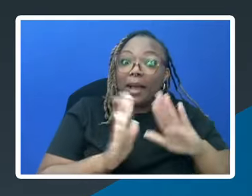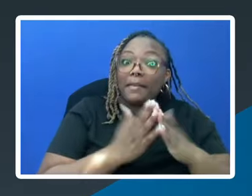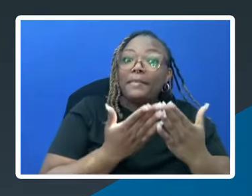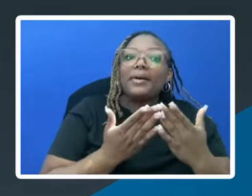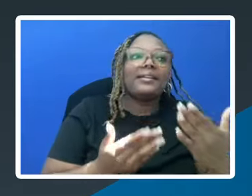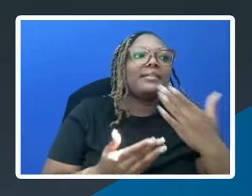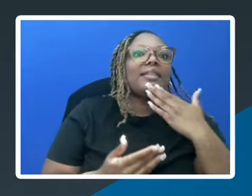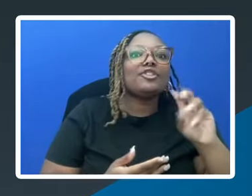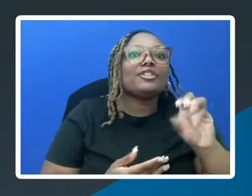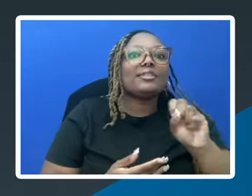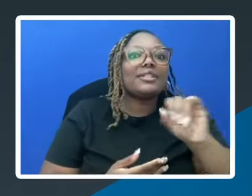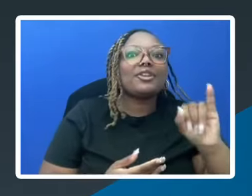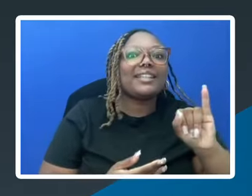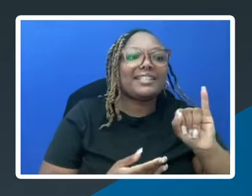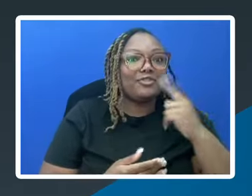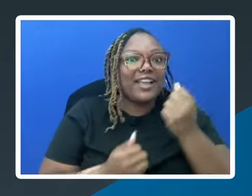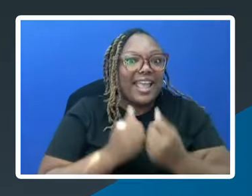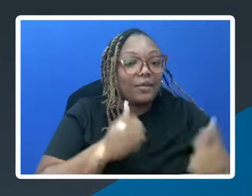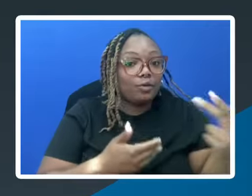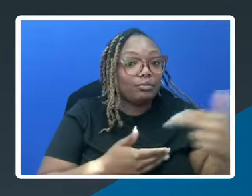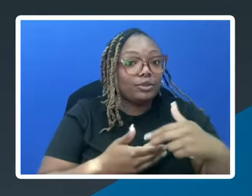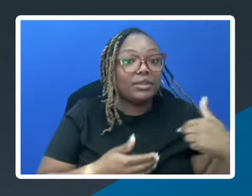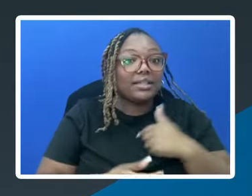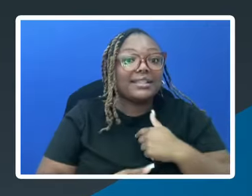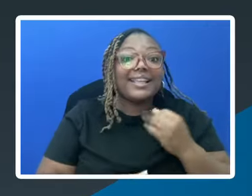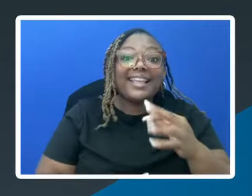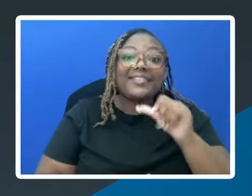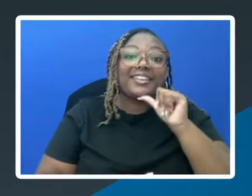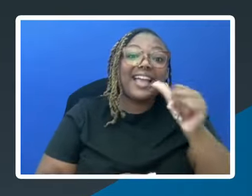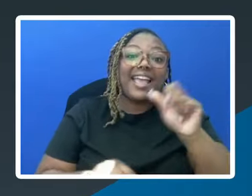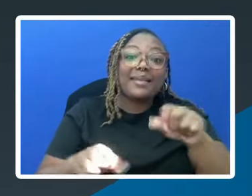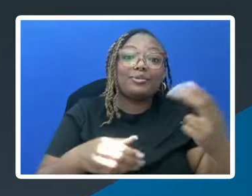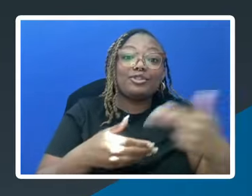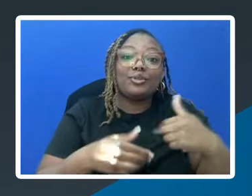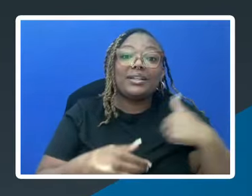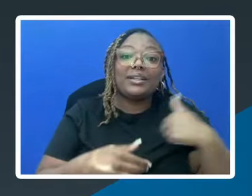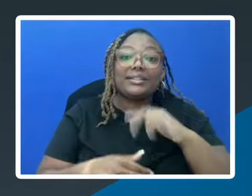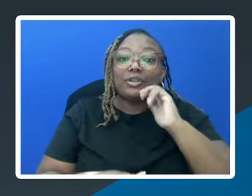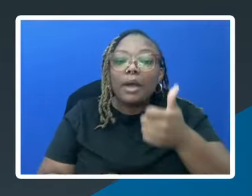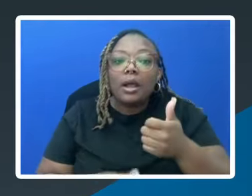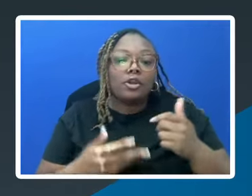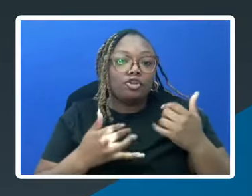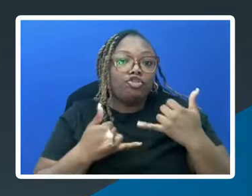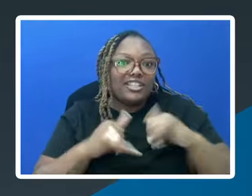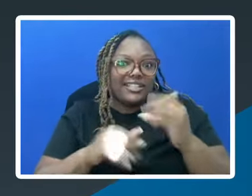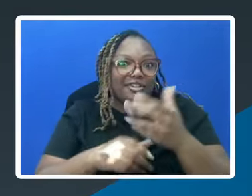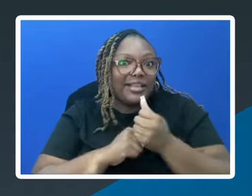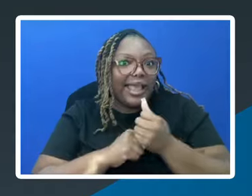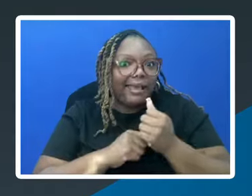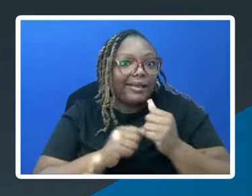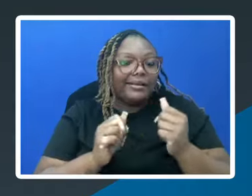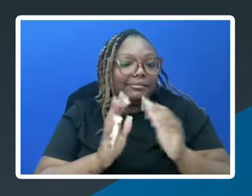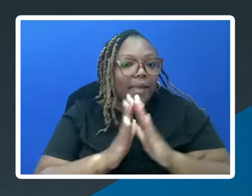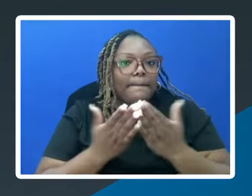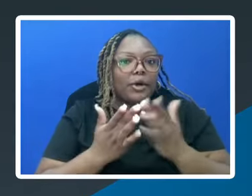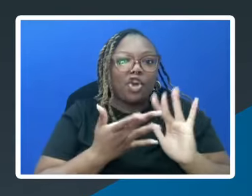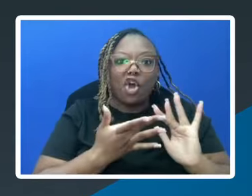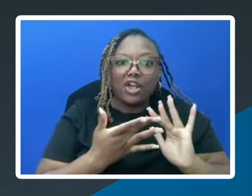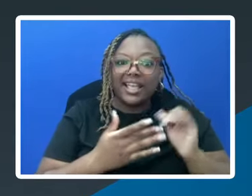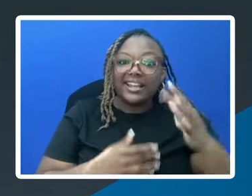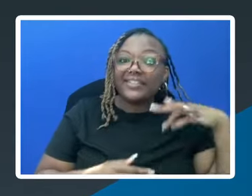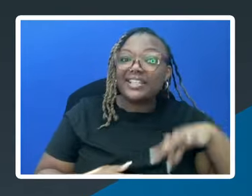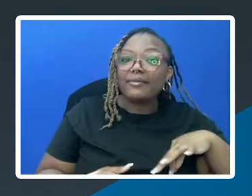joining us. If you aren't able to join us tomorrow, you're still able to certainly get a copy of this online if it's helpful. I'll put a link in the chat there